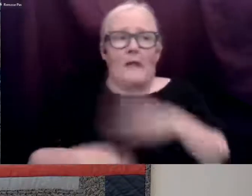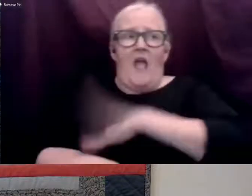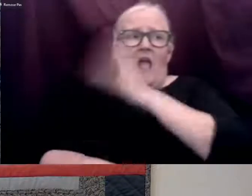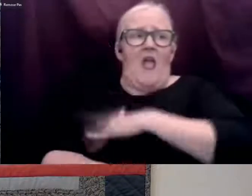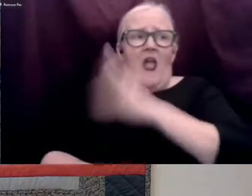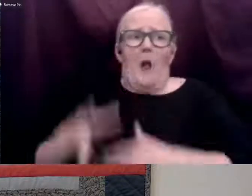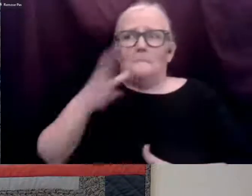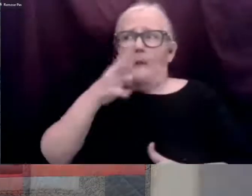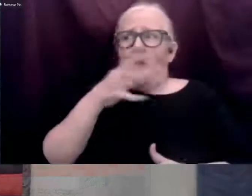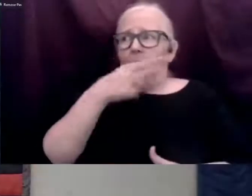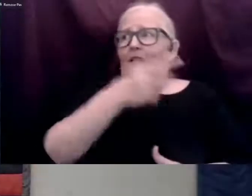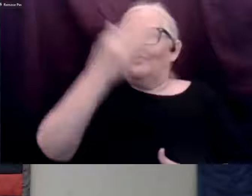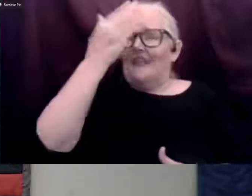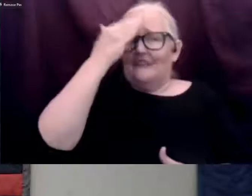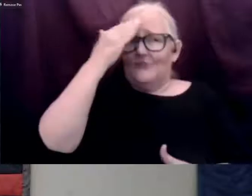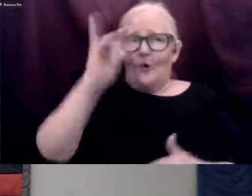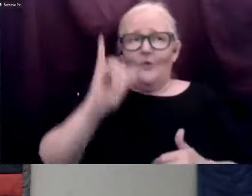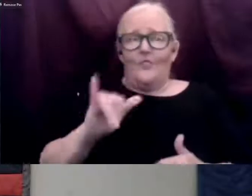here.